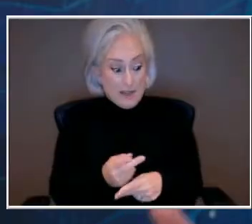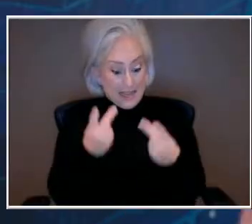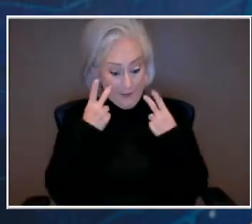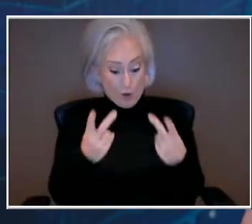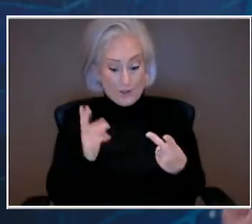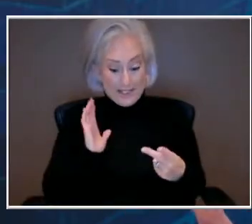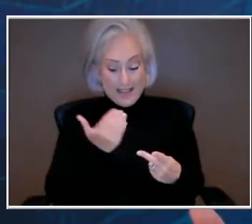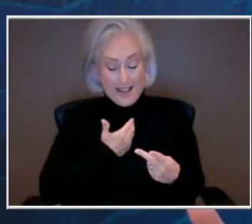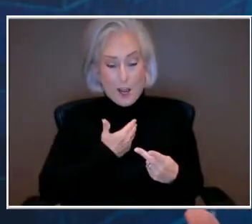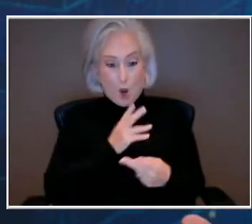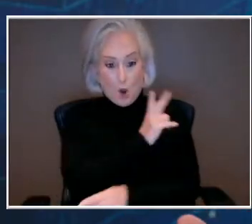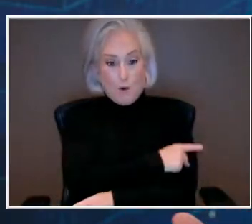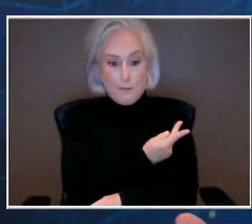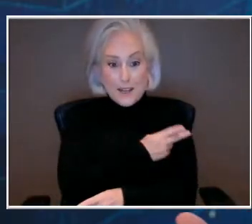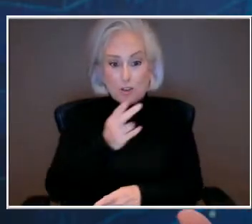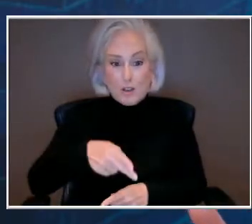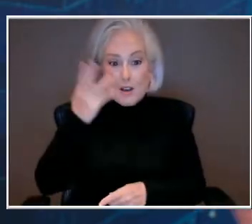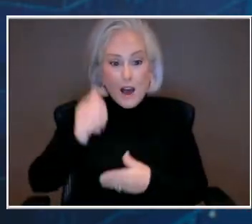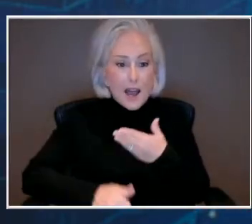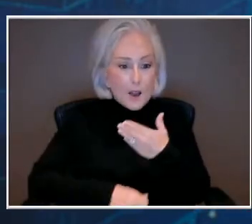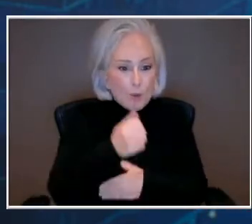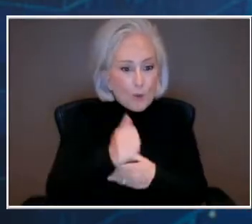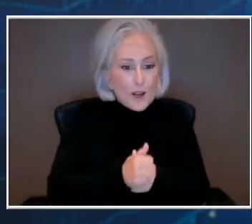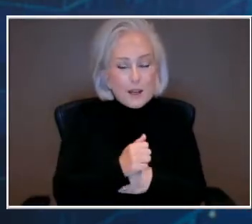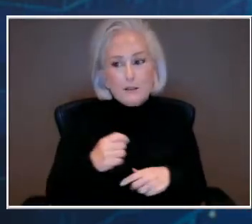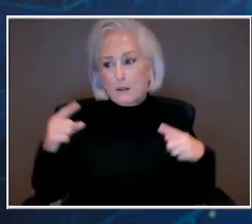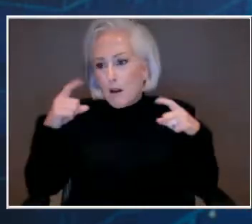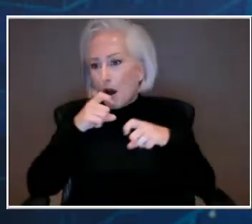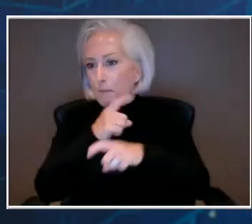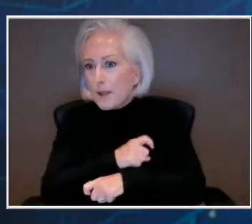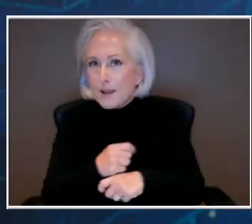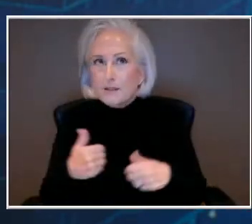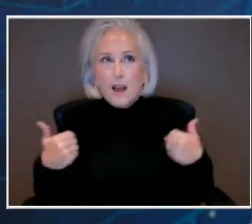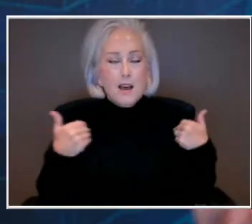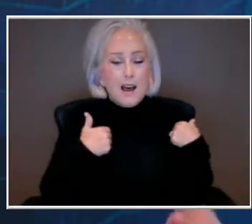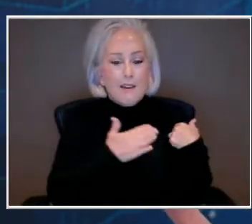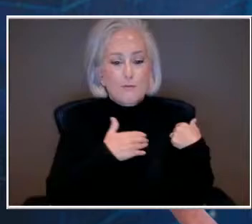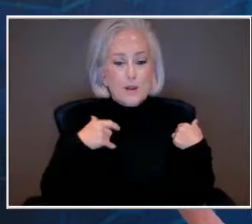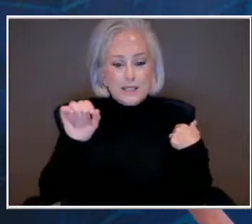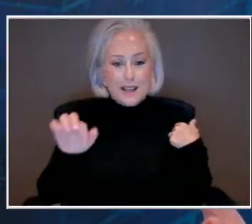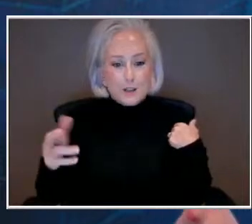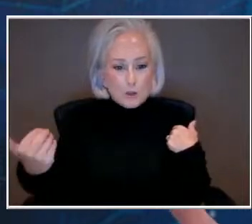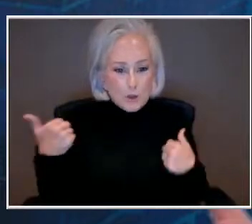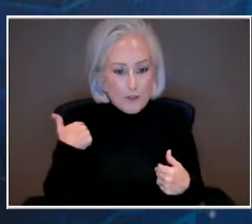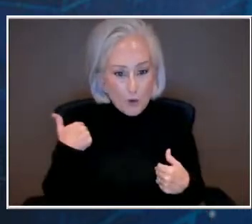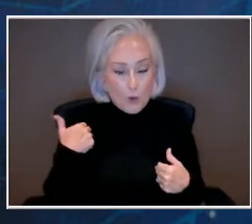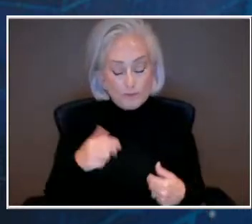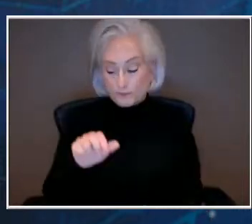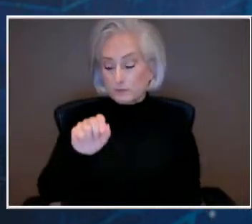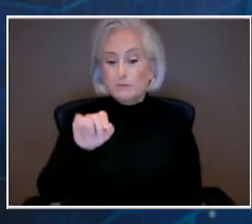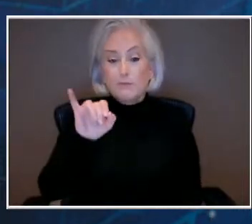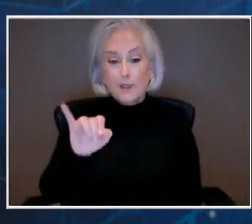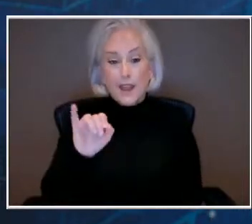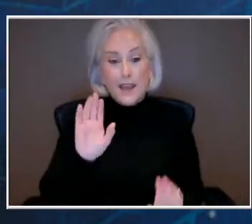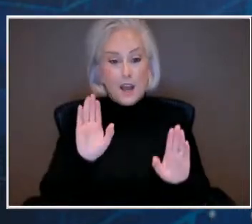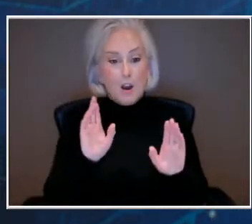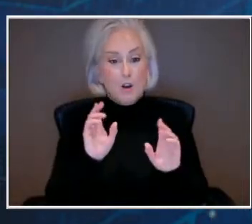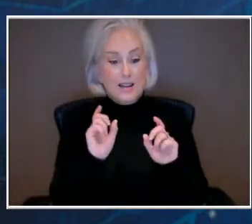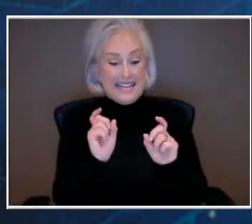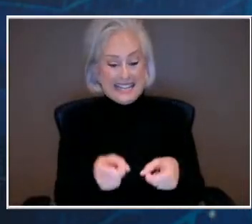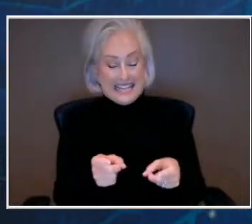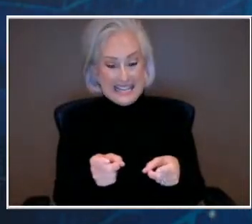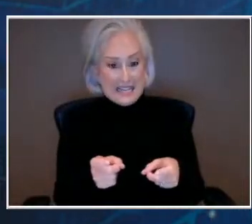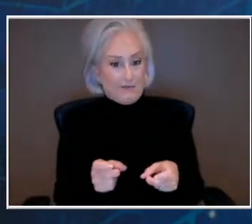of high-risk patients, patients that have had breast cancer, our AI tools actually give a lot of patients abnormal report cards when they're very